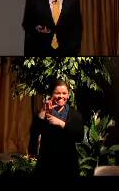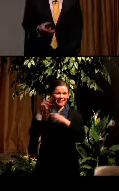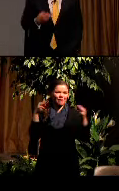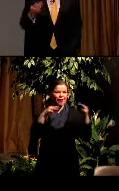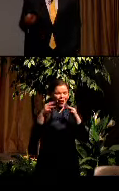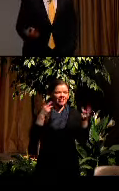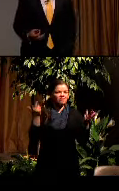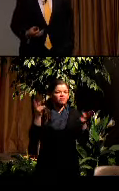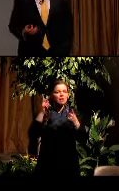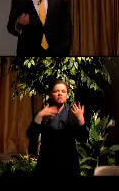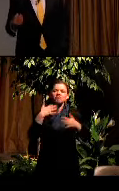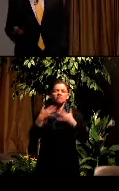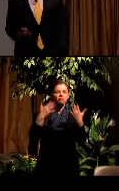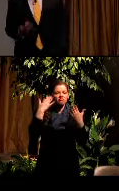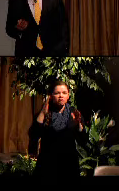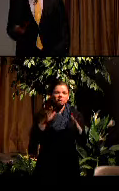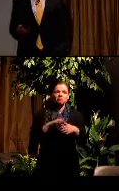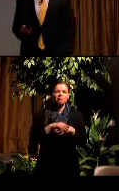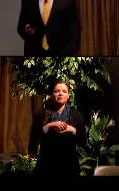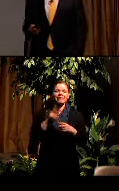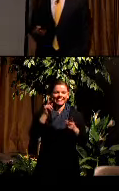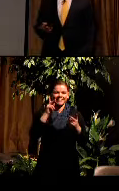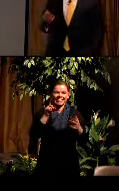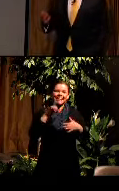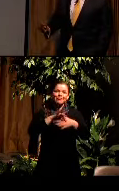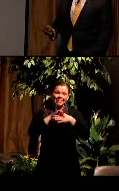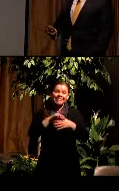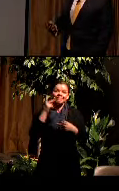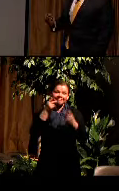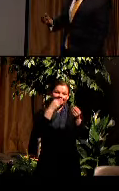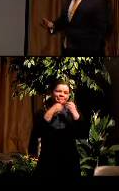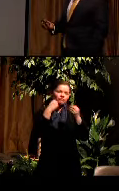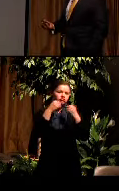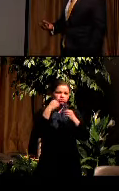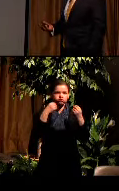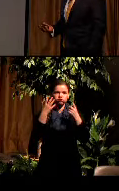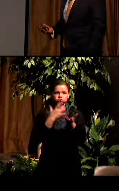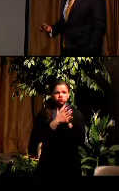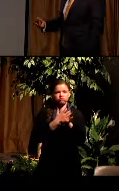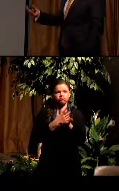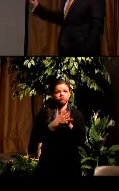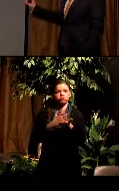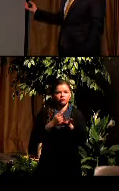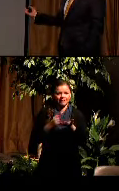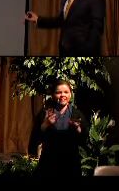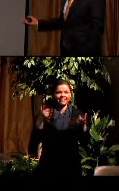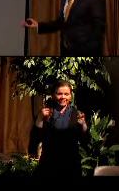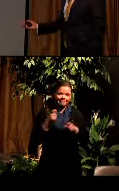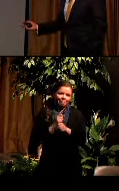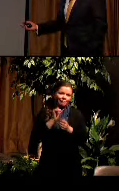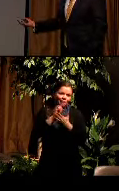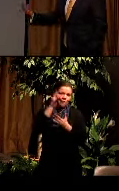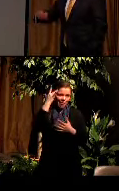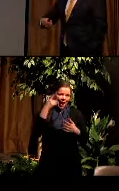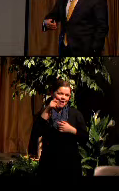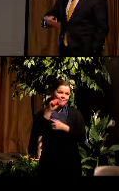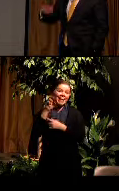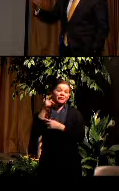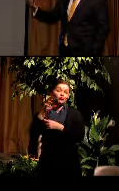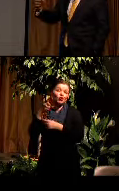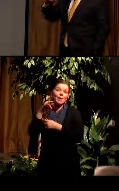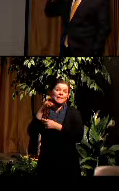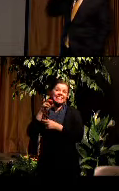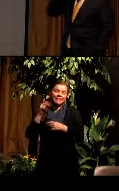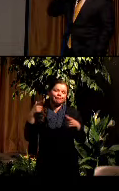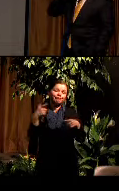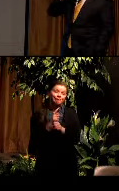easily accessible. There were a lot of conflicting and converging events that were really driving the extinction of the passenger pigeon. It was considered a pest. Even today, when